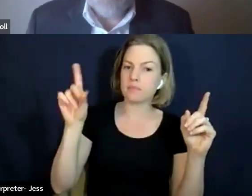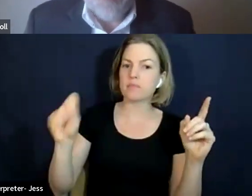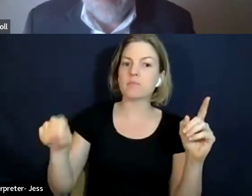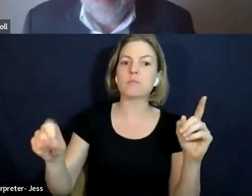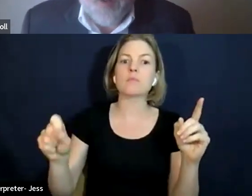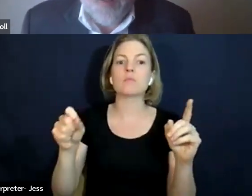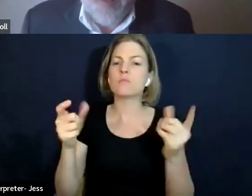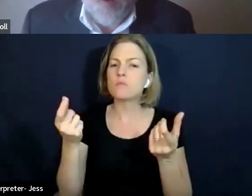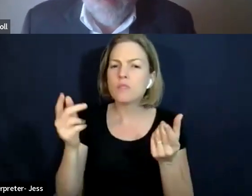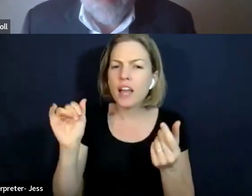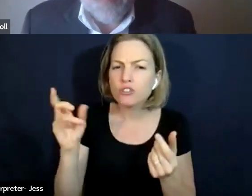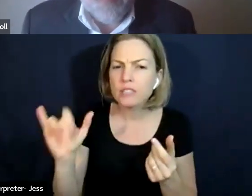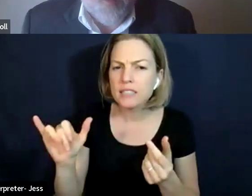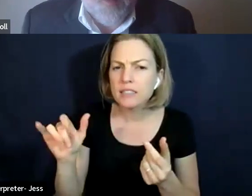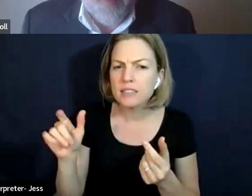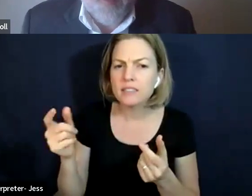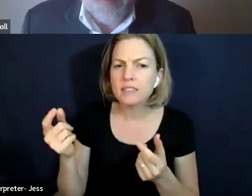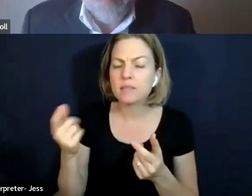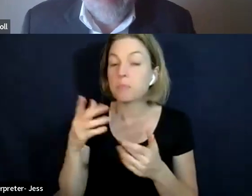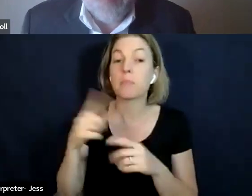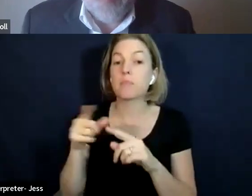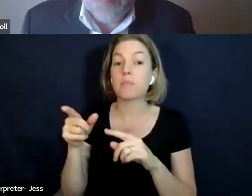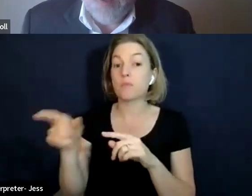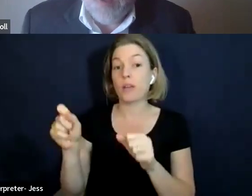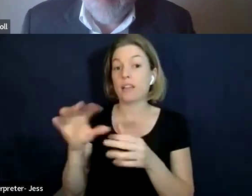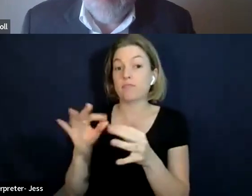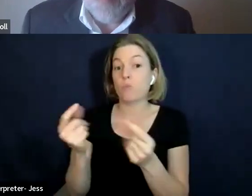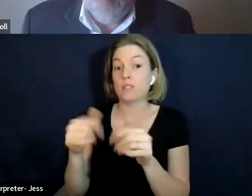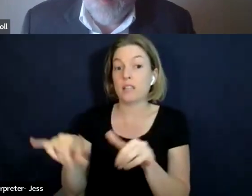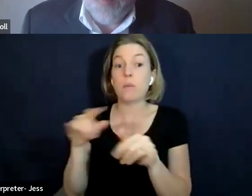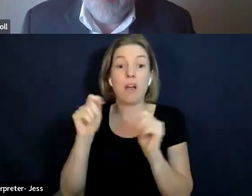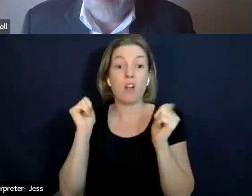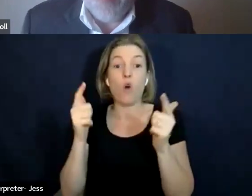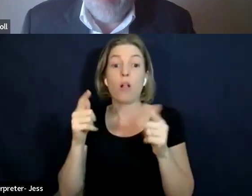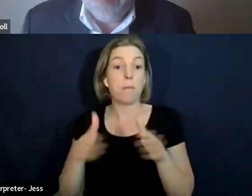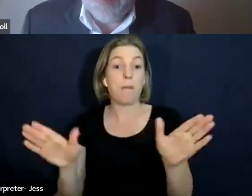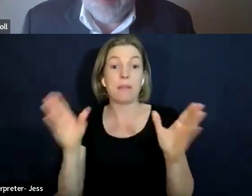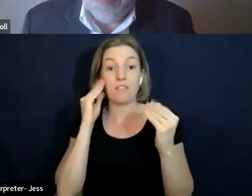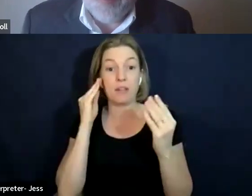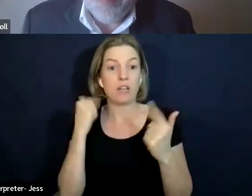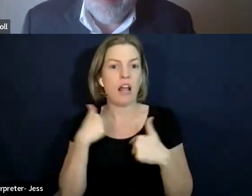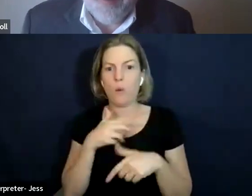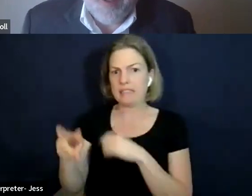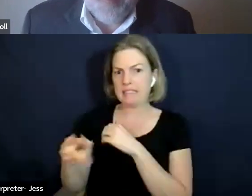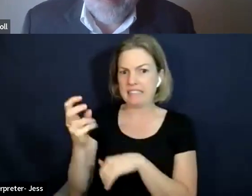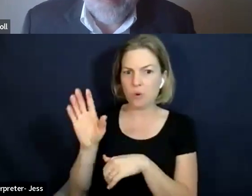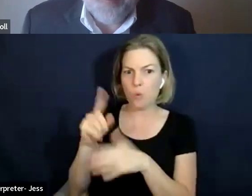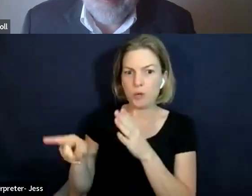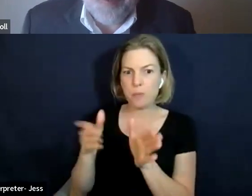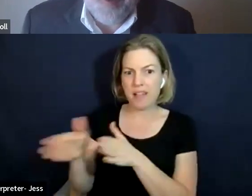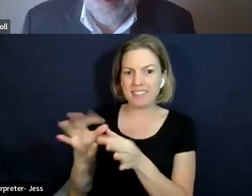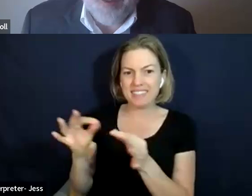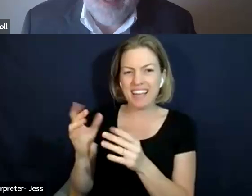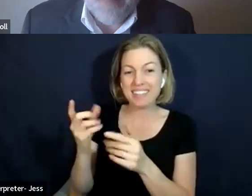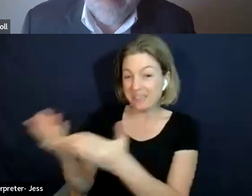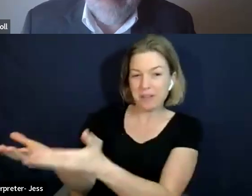what's our standard? But I mean, all this will be made public information. I don't want to steal your thunder.